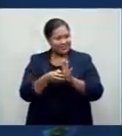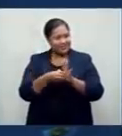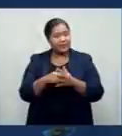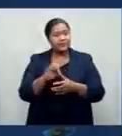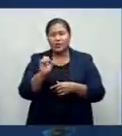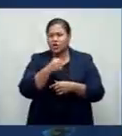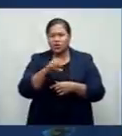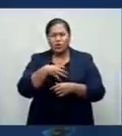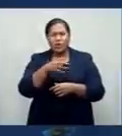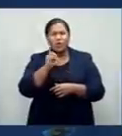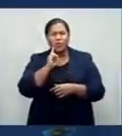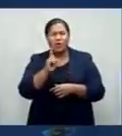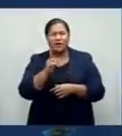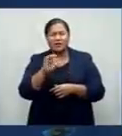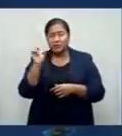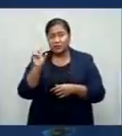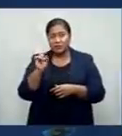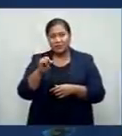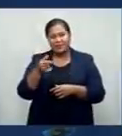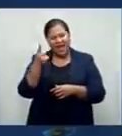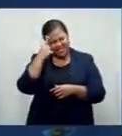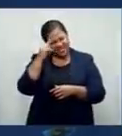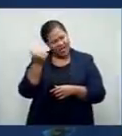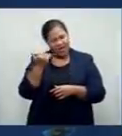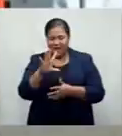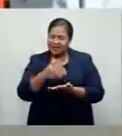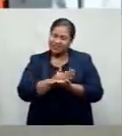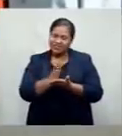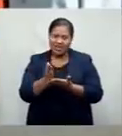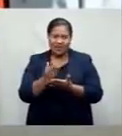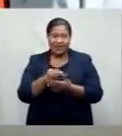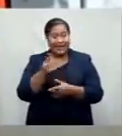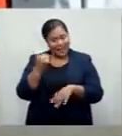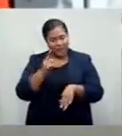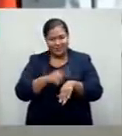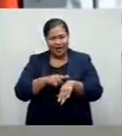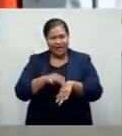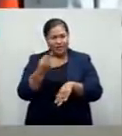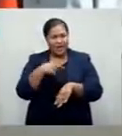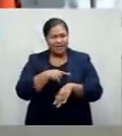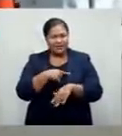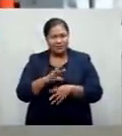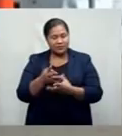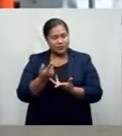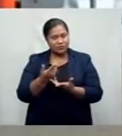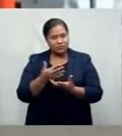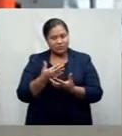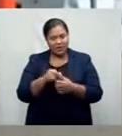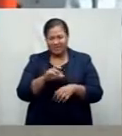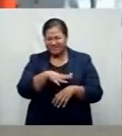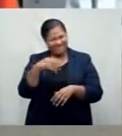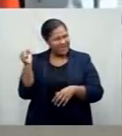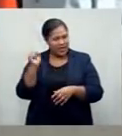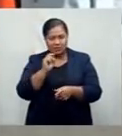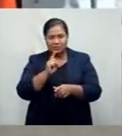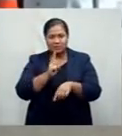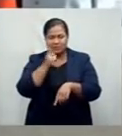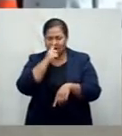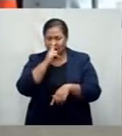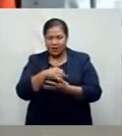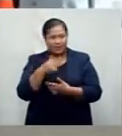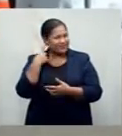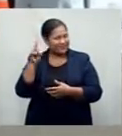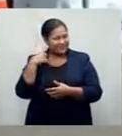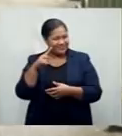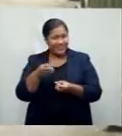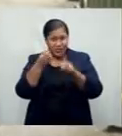that to be done. I think I've said enough. It's time for us to take in people, and it's already been